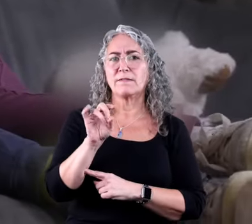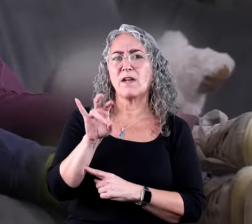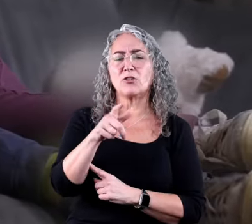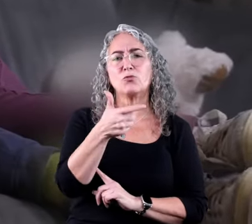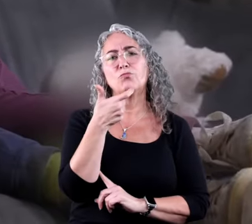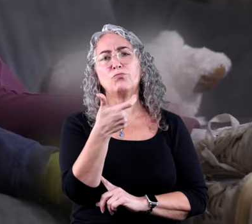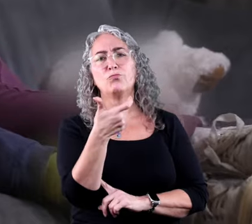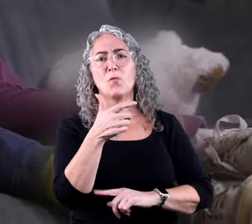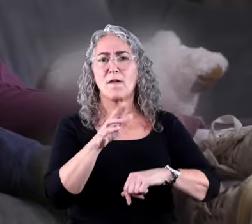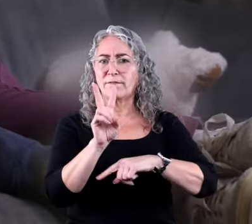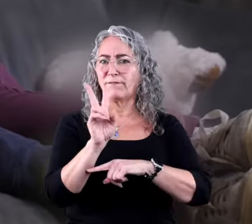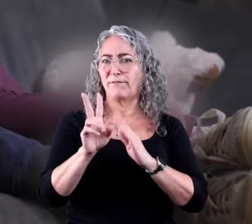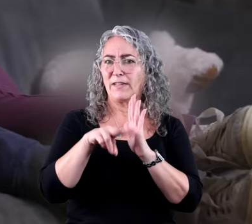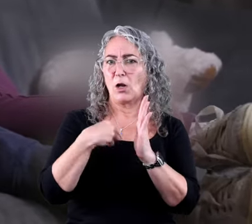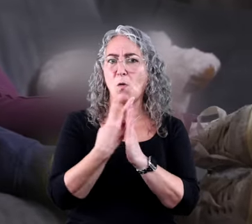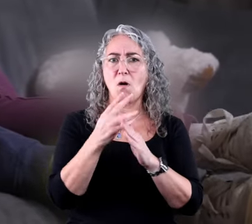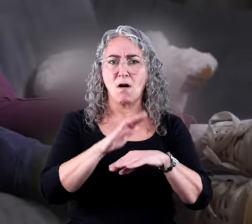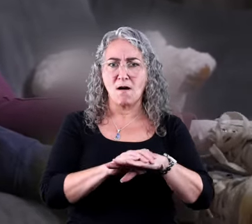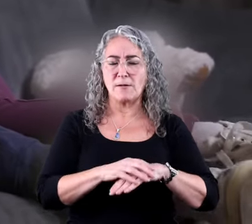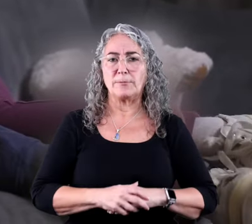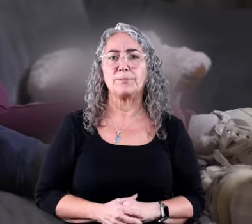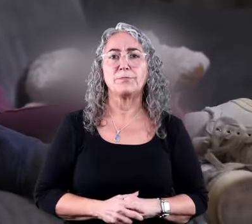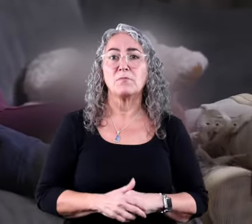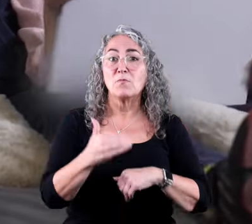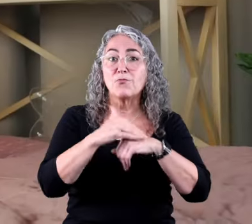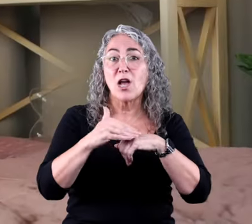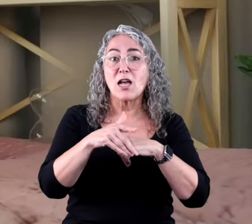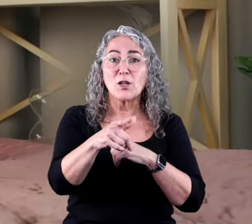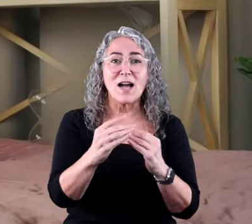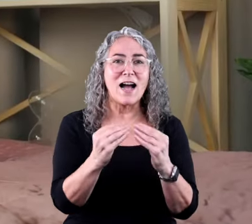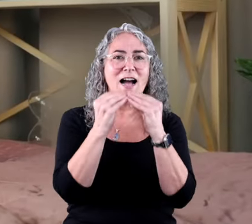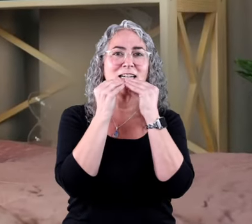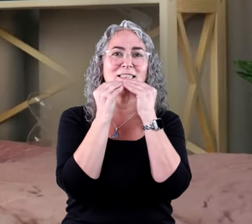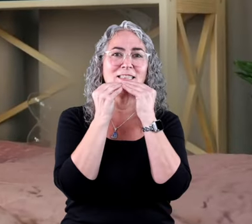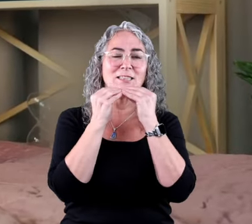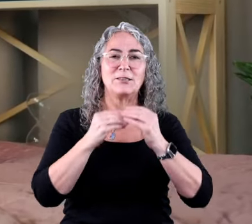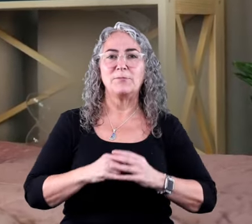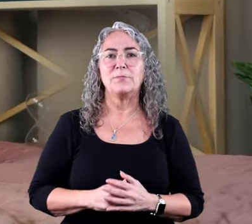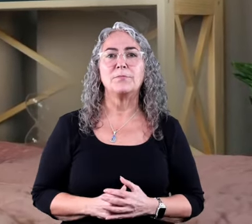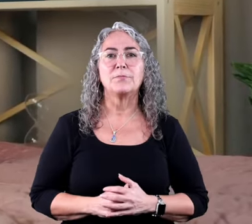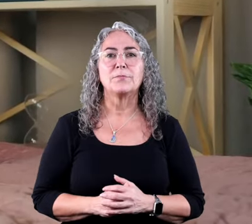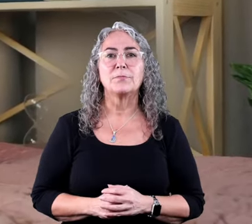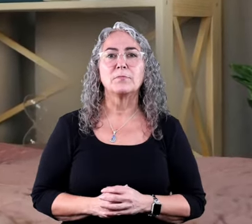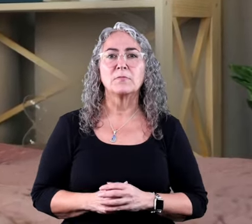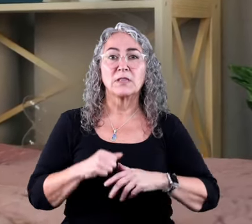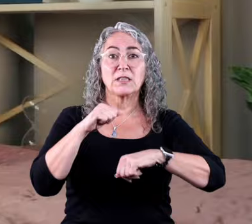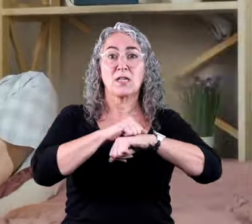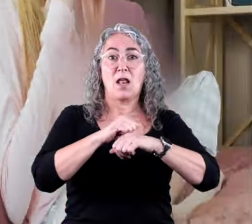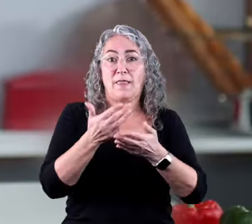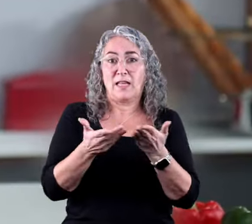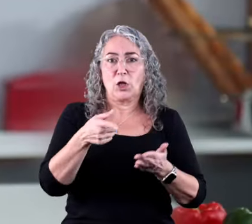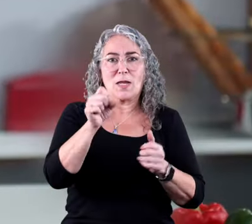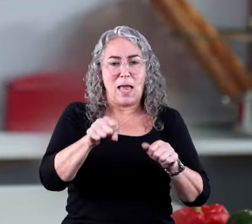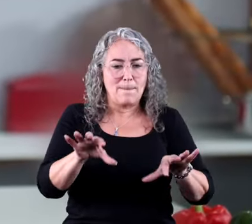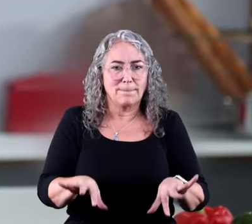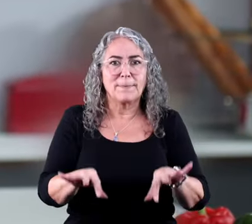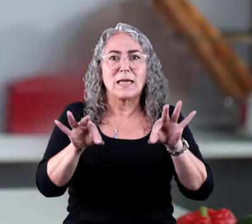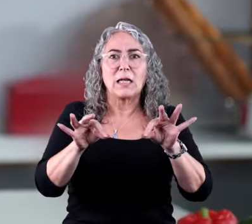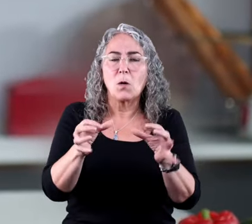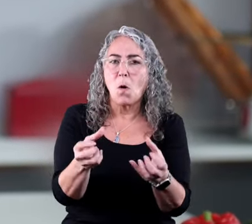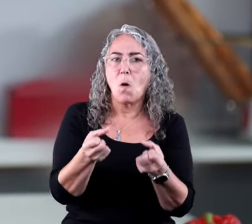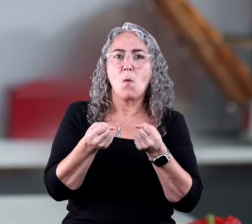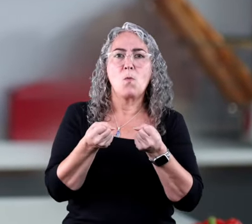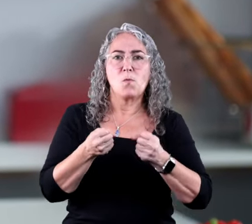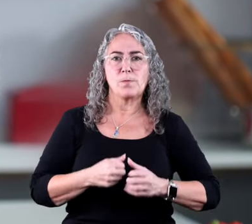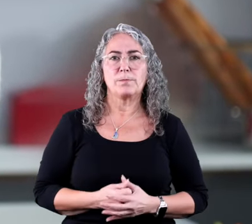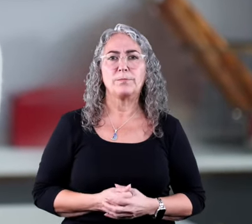the computer or device you're watching this video on? Or the bread you ate last time you had a sandwich? Solids are